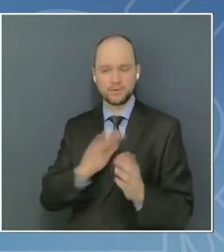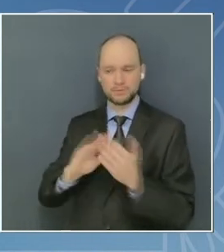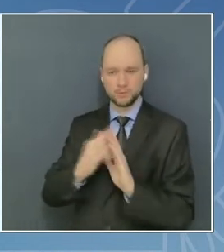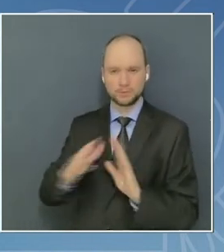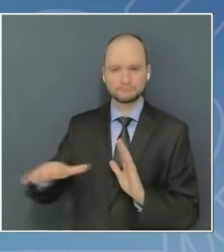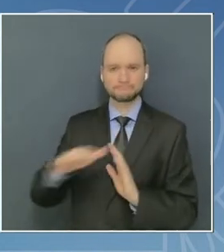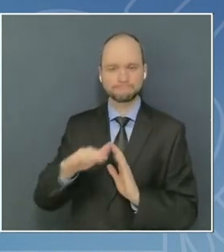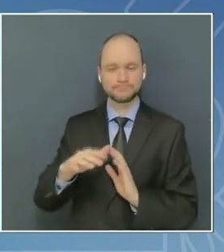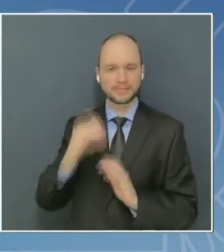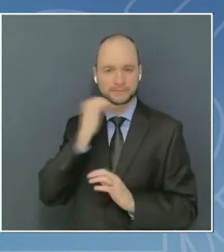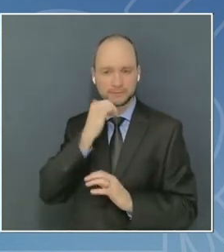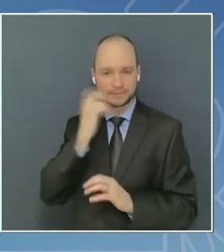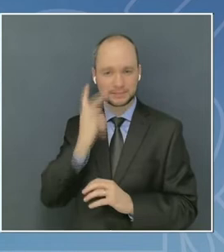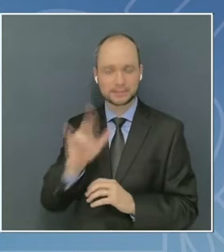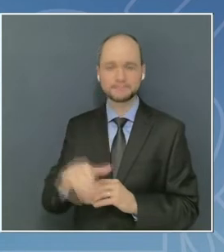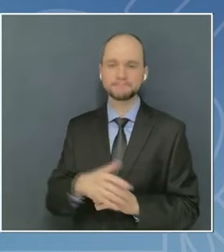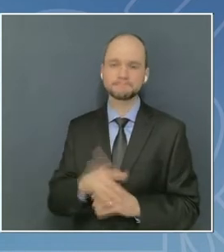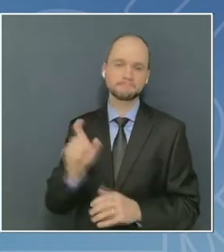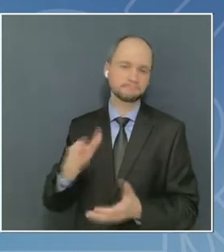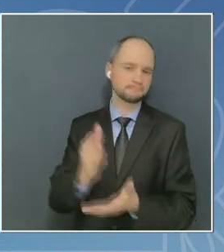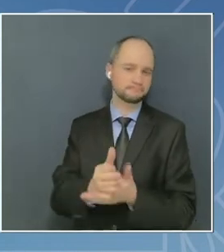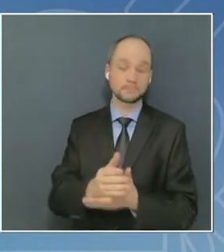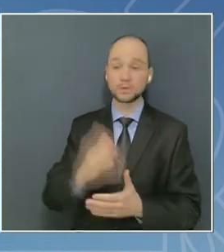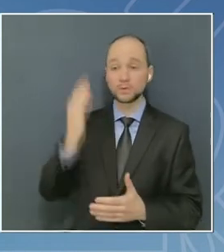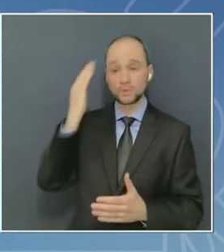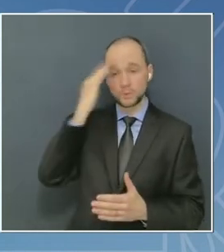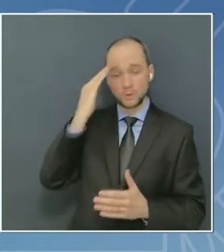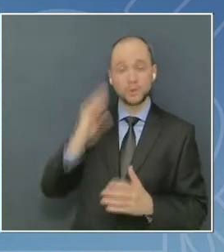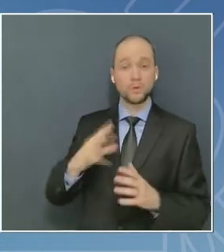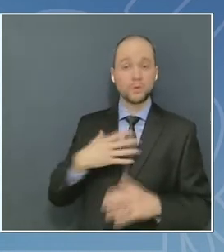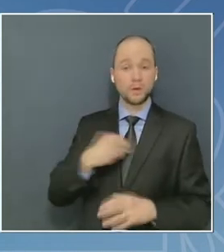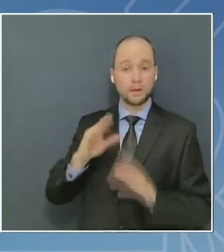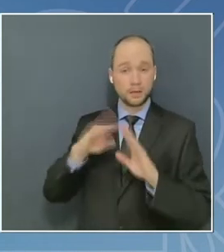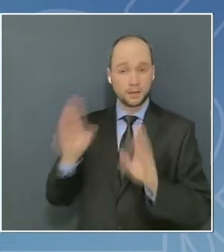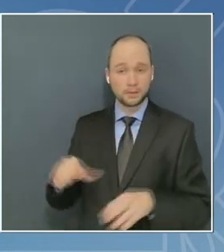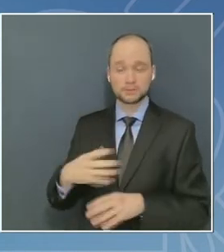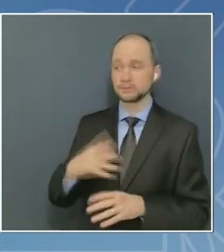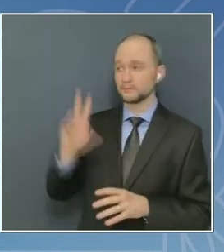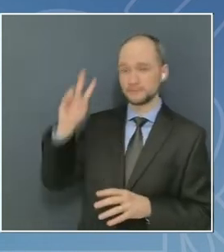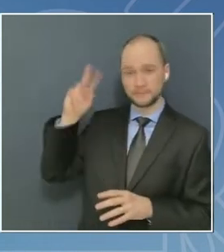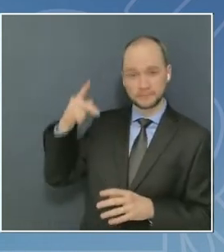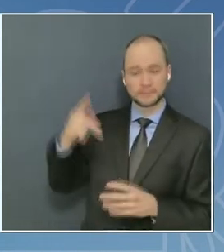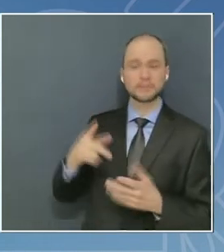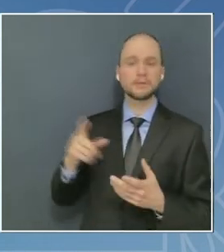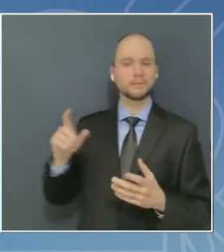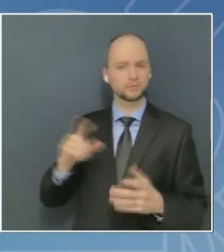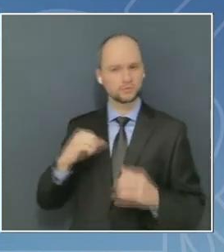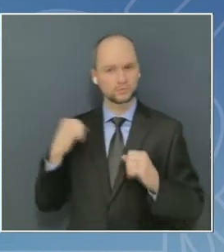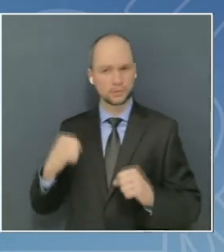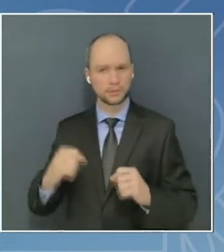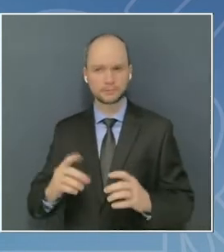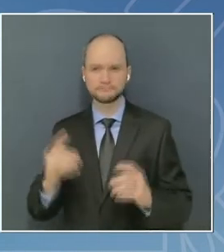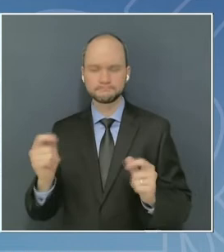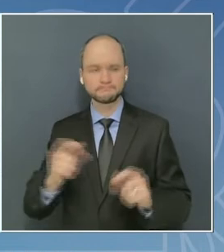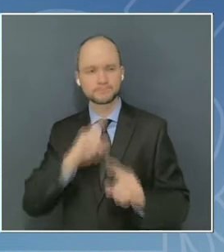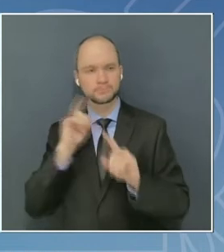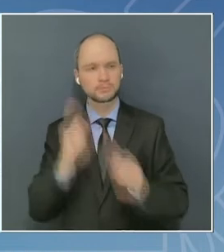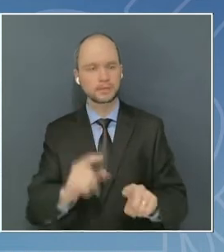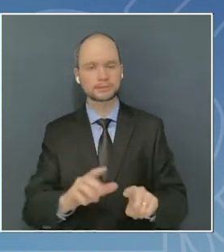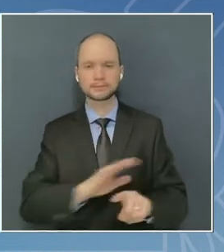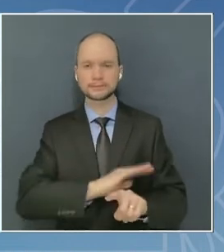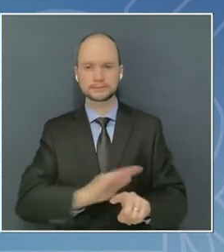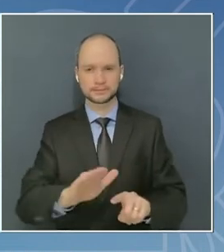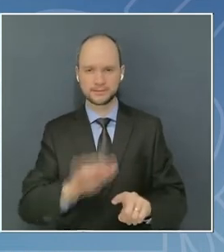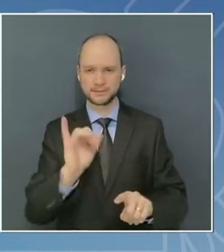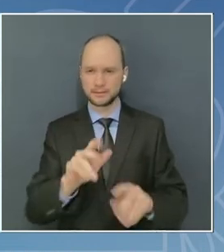know that the White House and the President and Vice President have been very swift to respond to this rise in anti-Asian hate, with President Biden taking bold action